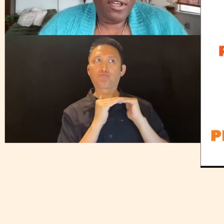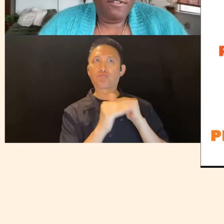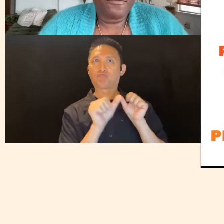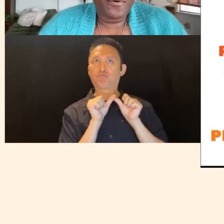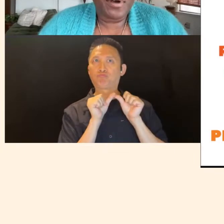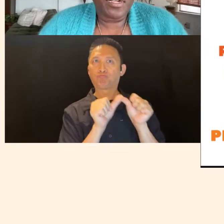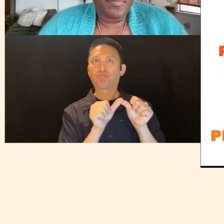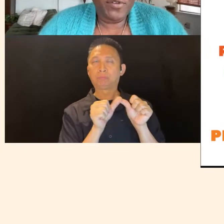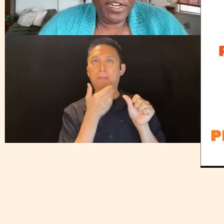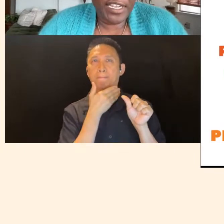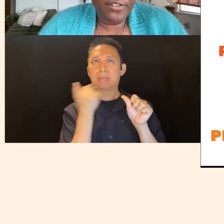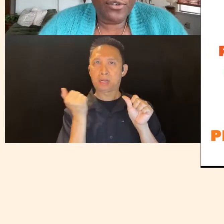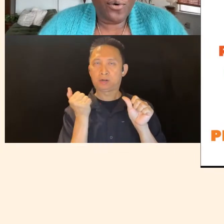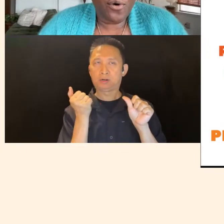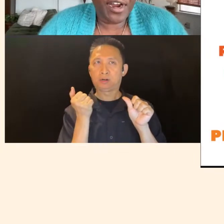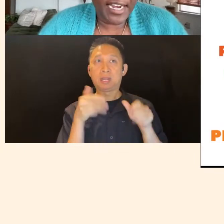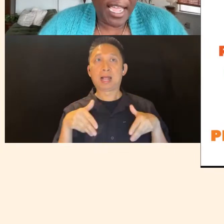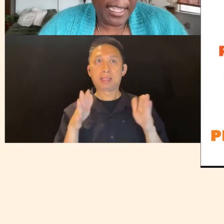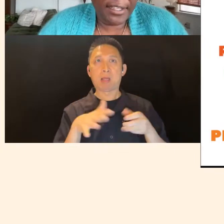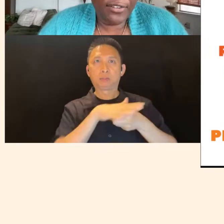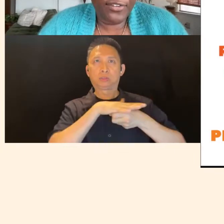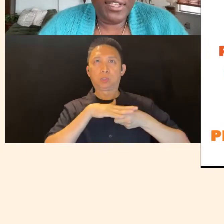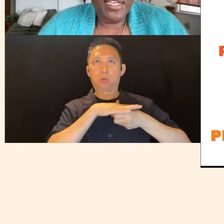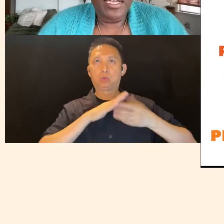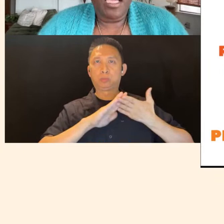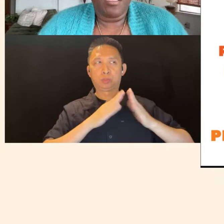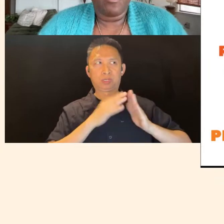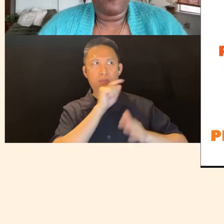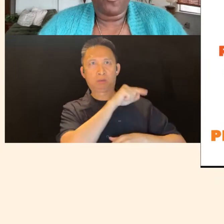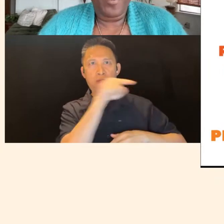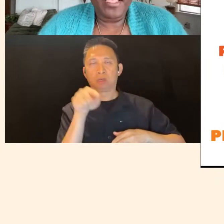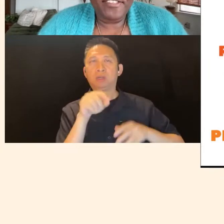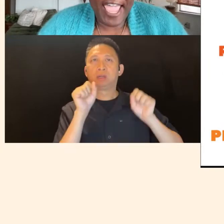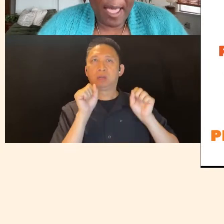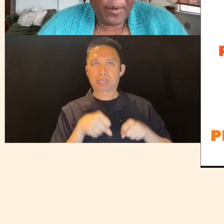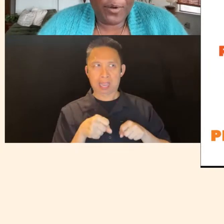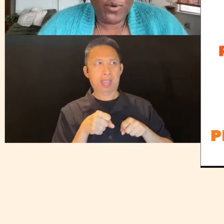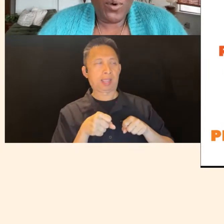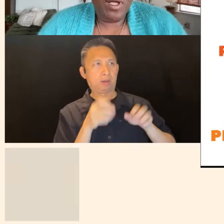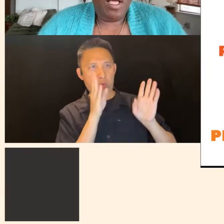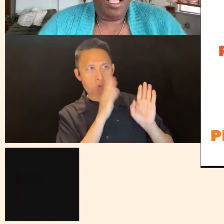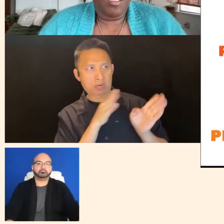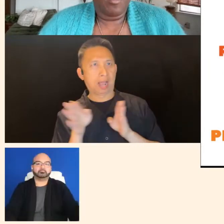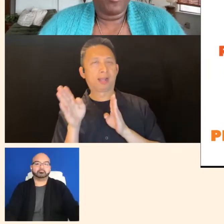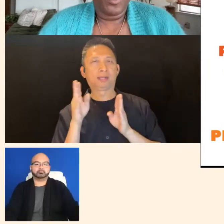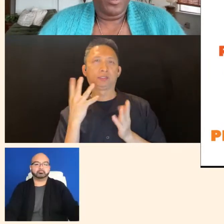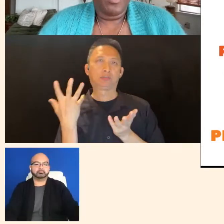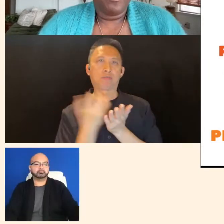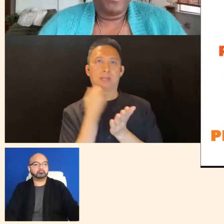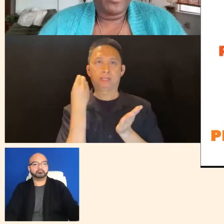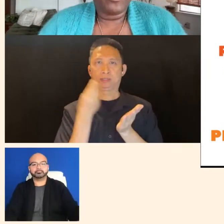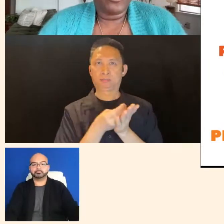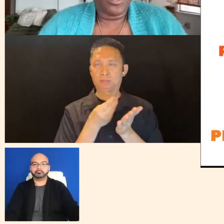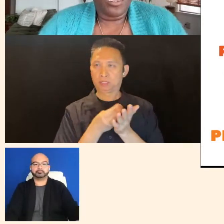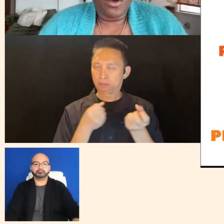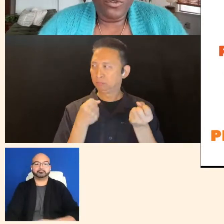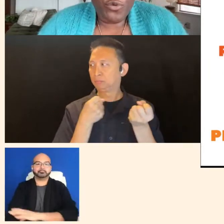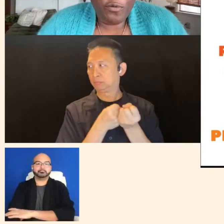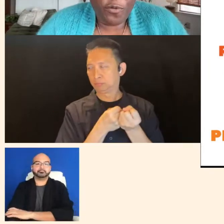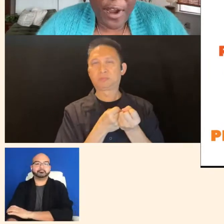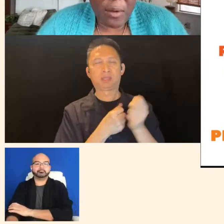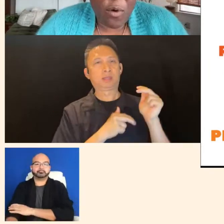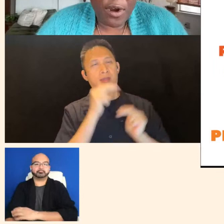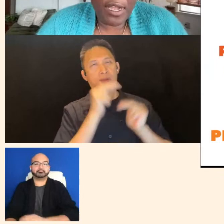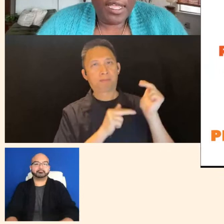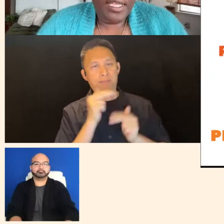pathways for communities to organize, raise capital, build a